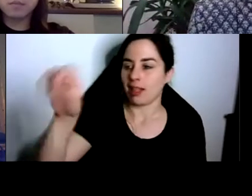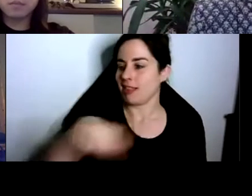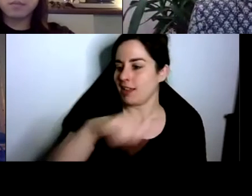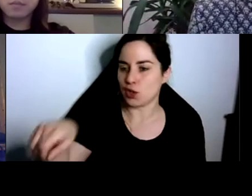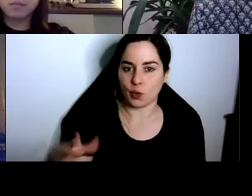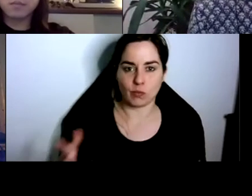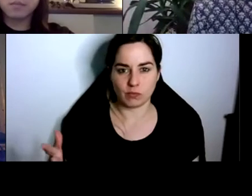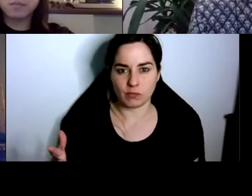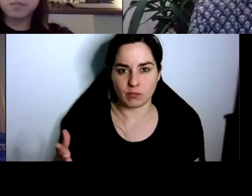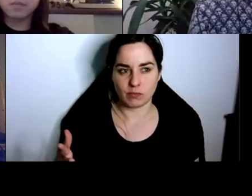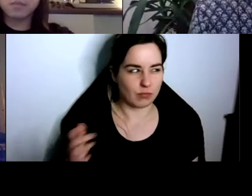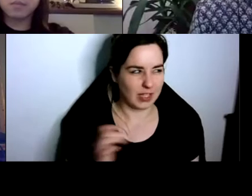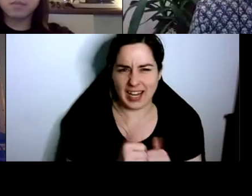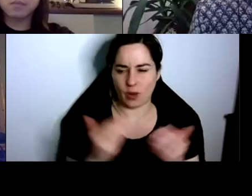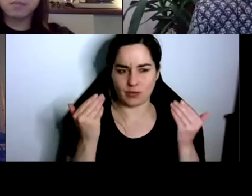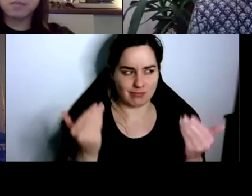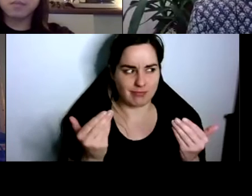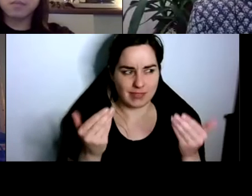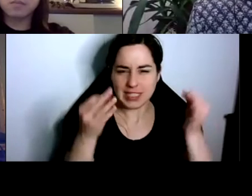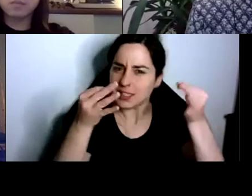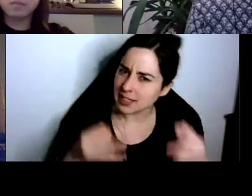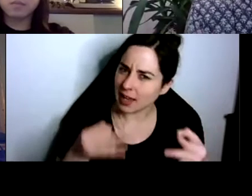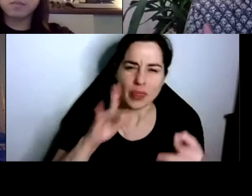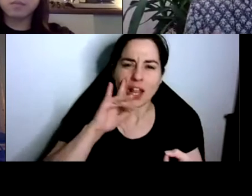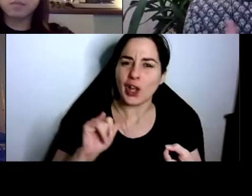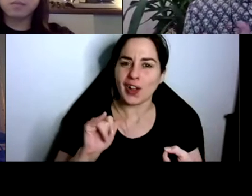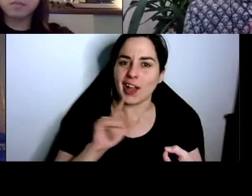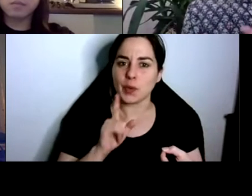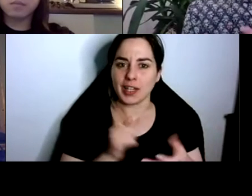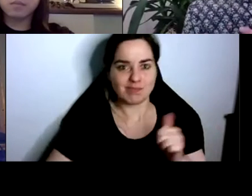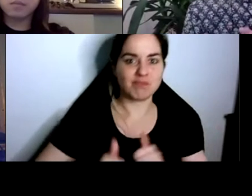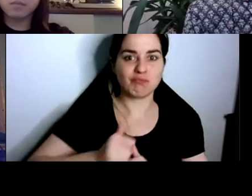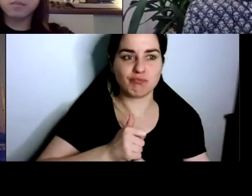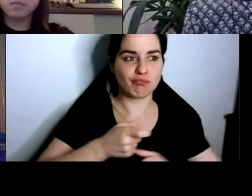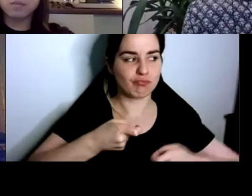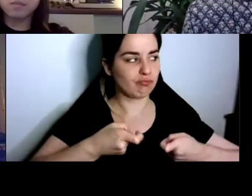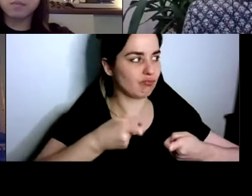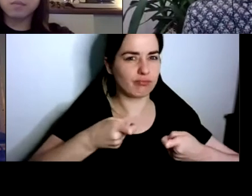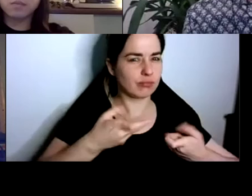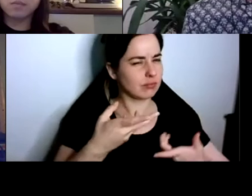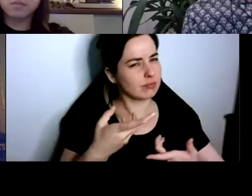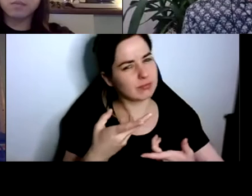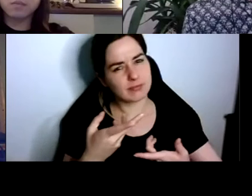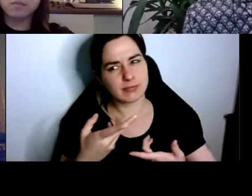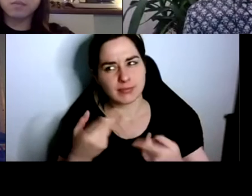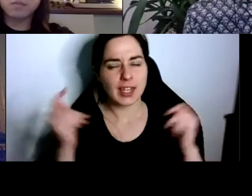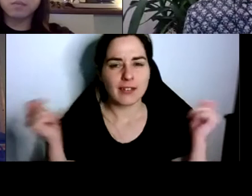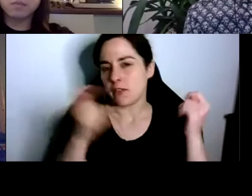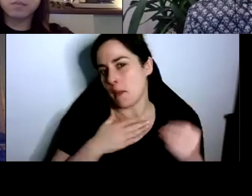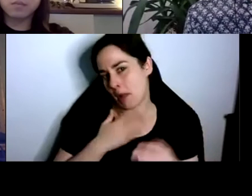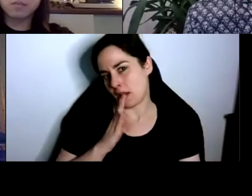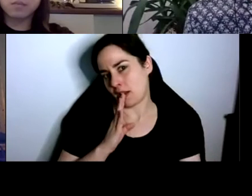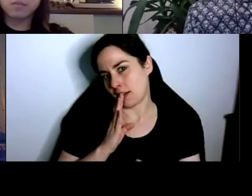well, that's actually really arrogant and elitist, right? It's like, festivals are, in my humble opinion, it's like